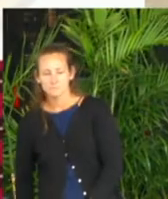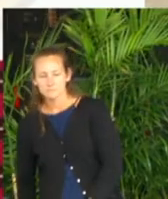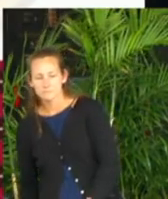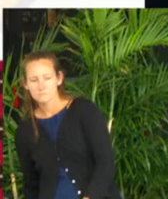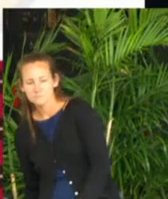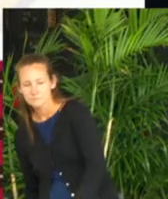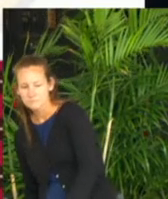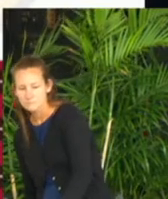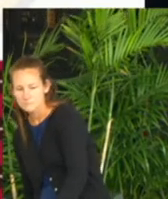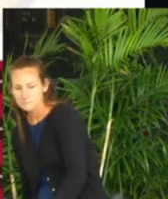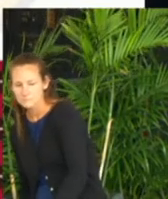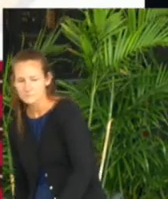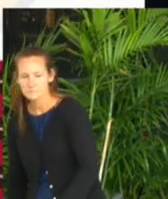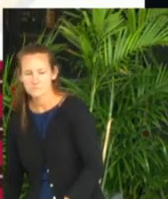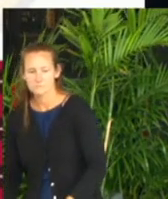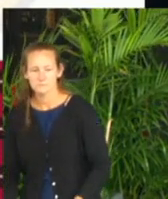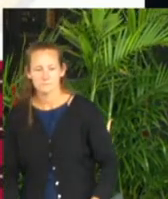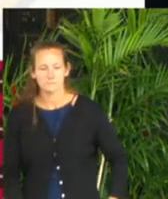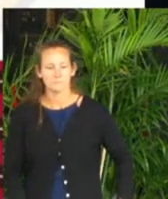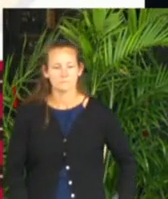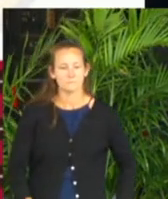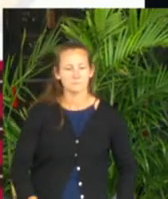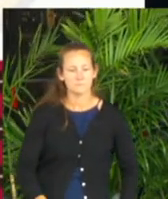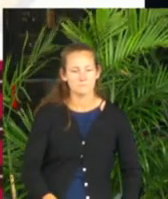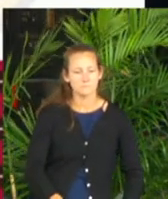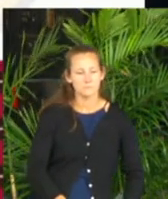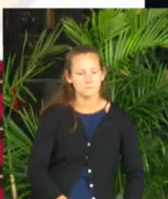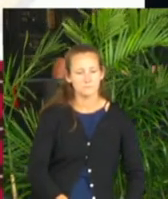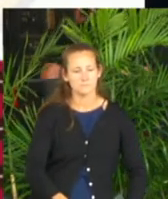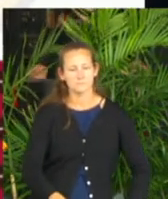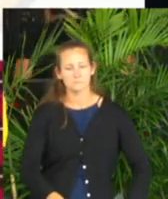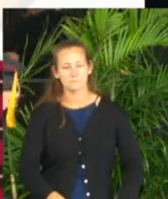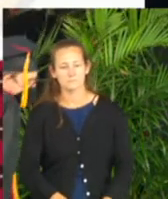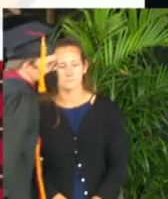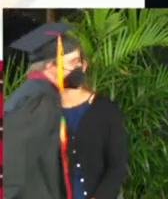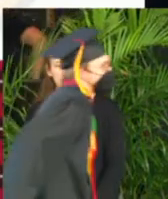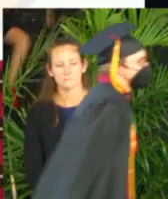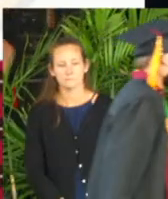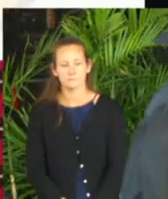Tyler Cooper Kolb, magna cum laude.